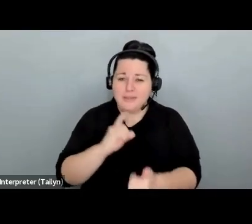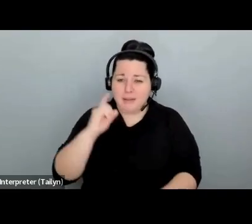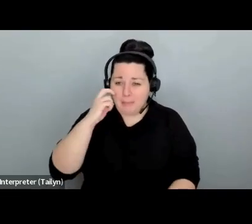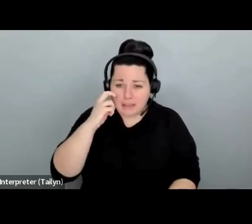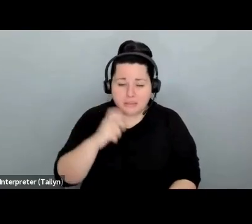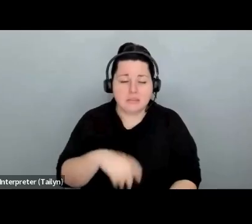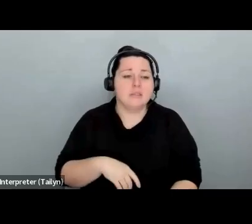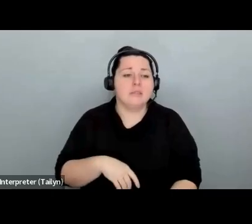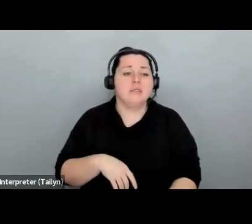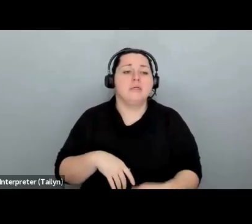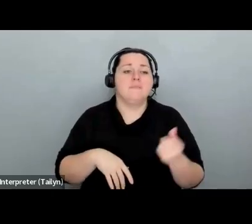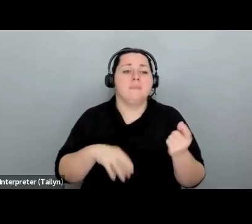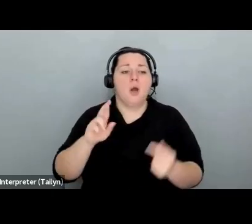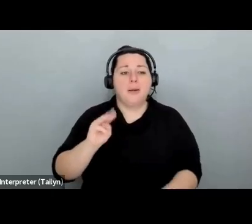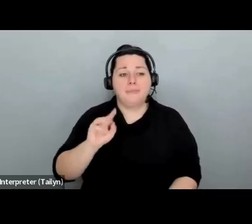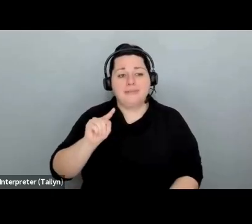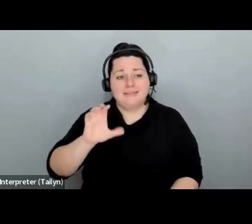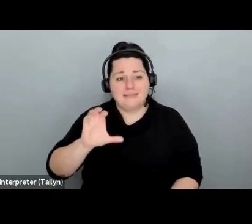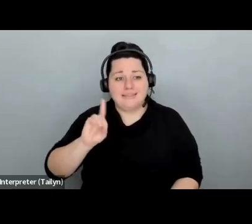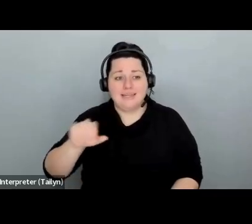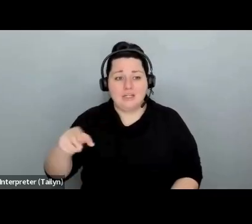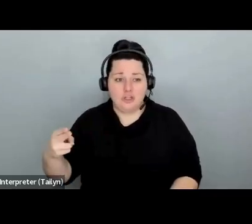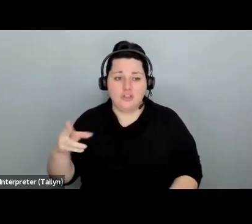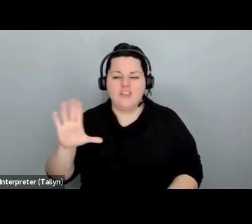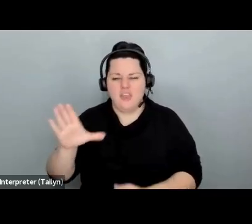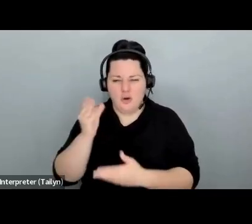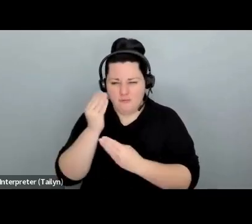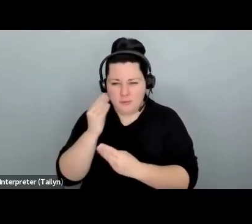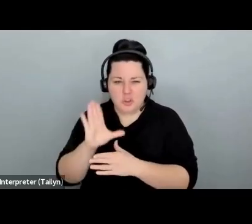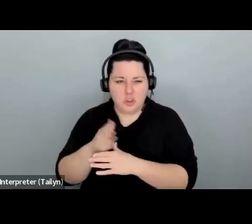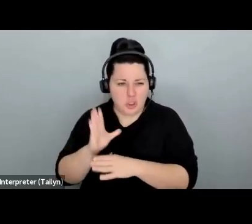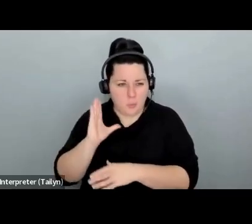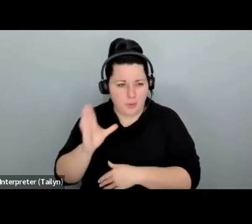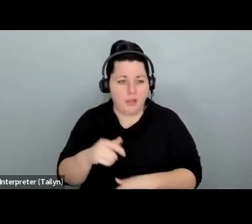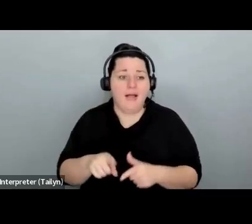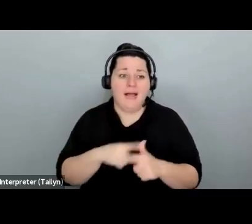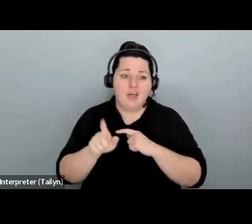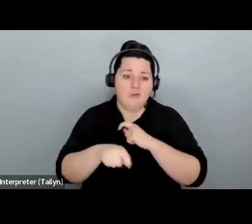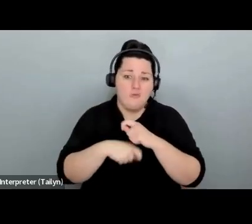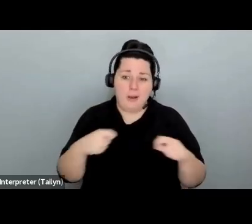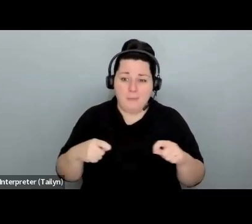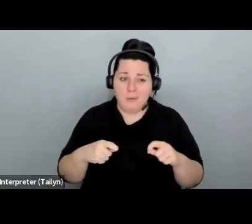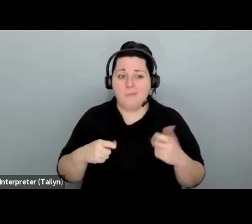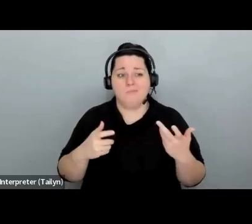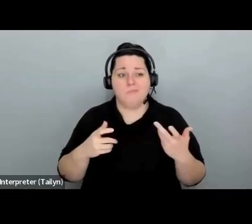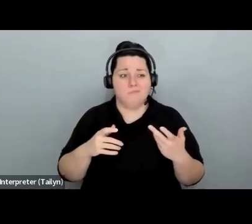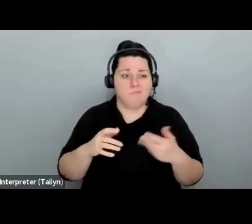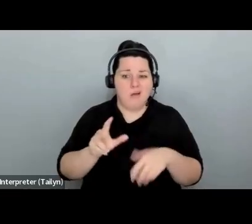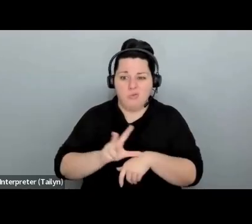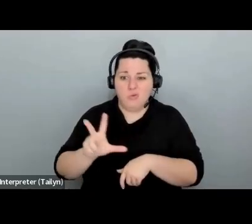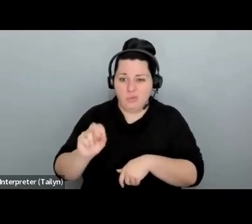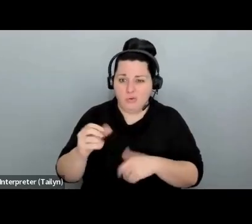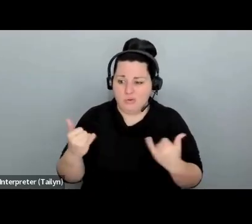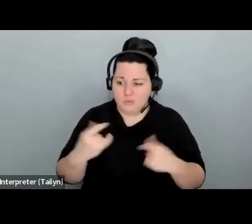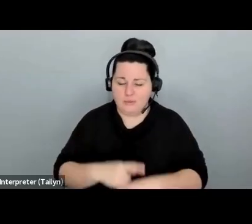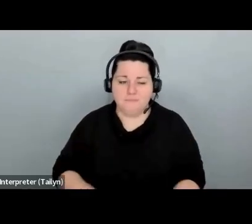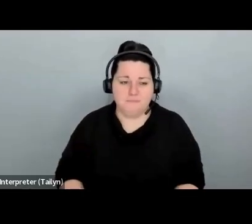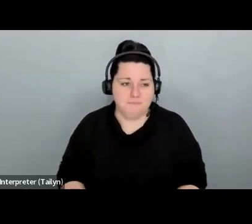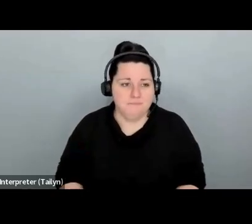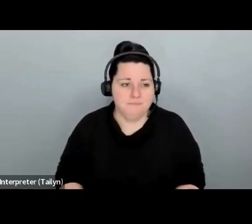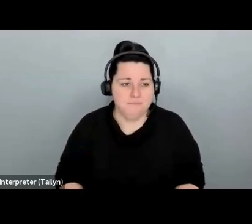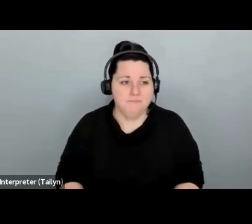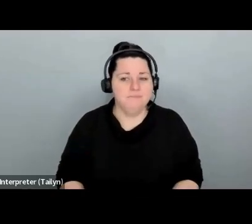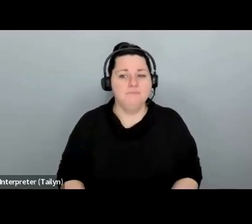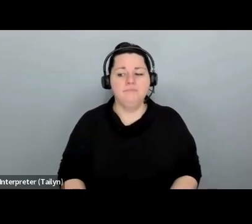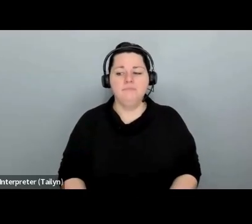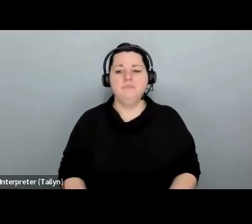deafblindness. RMTC-DHH will share their information, and we will wrap up by 3:30 today. And